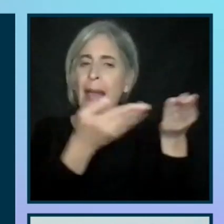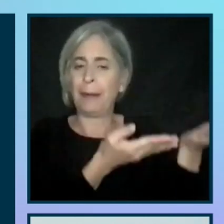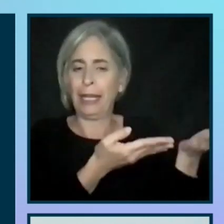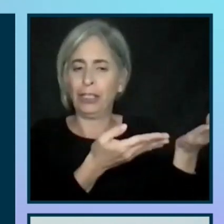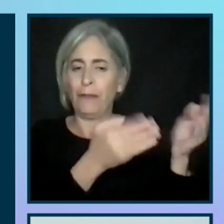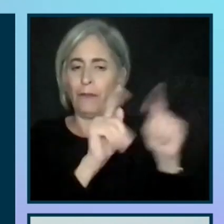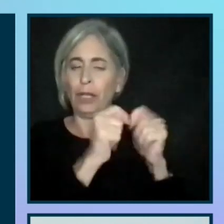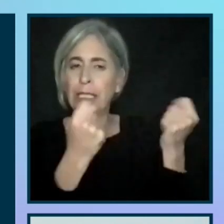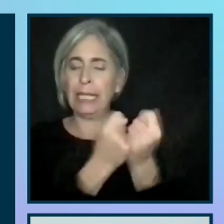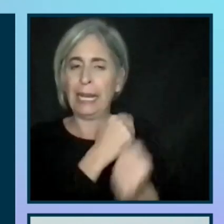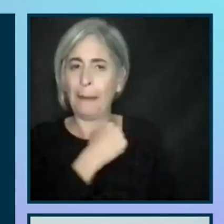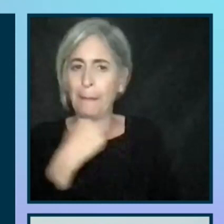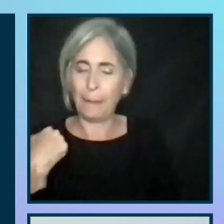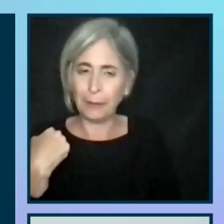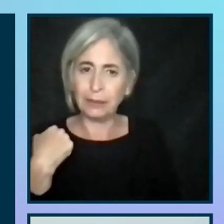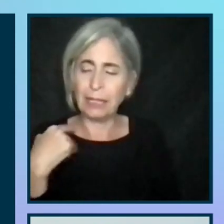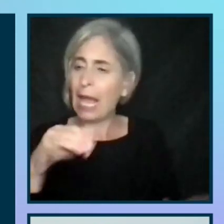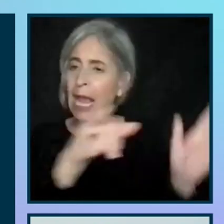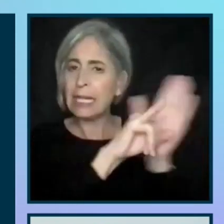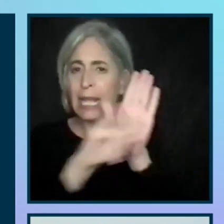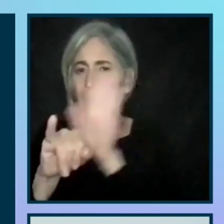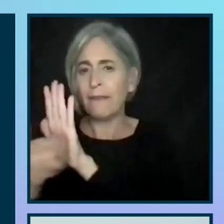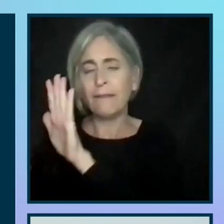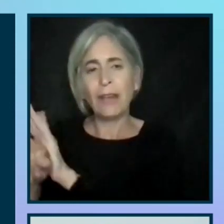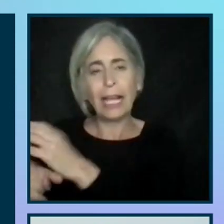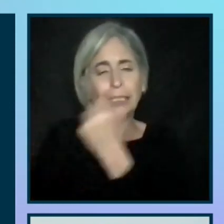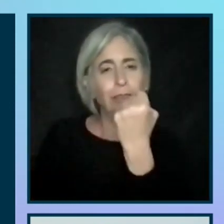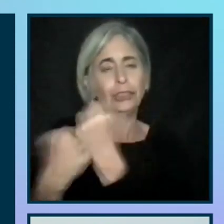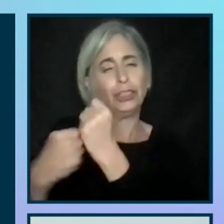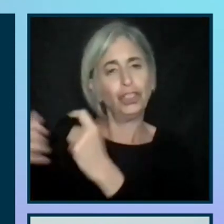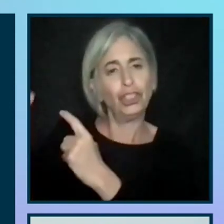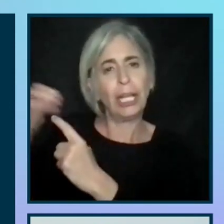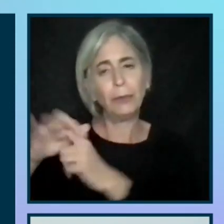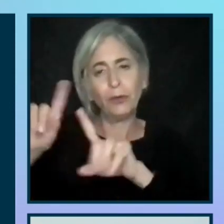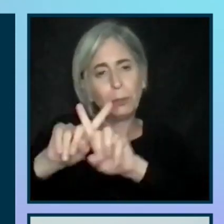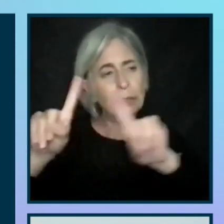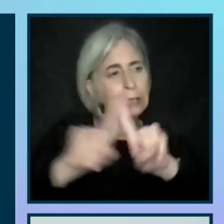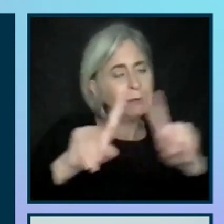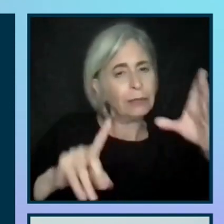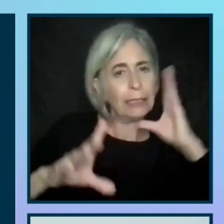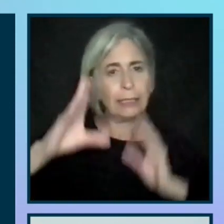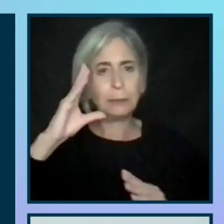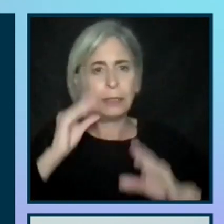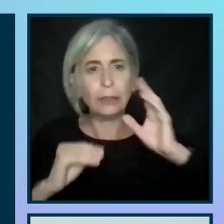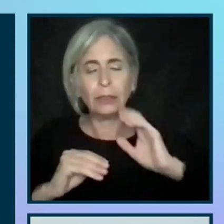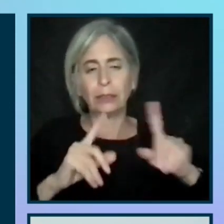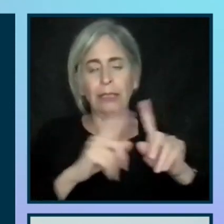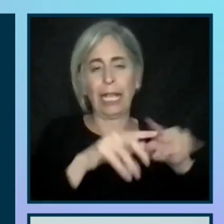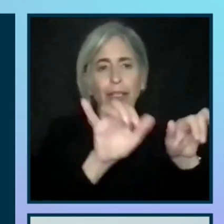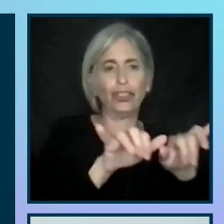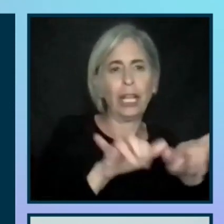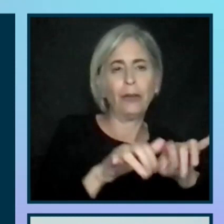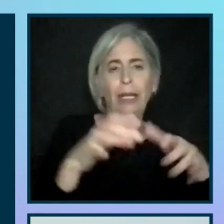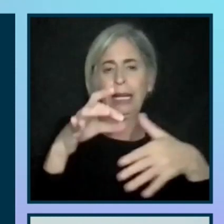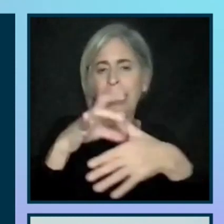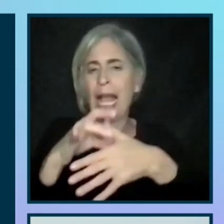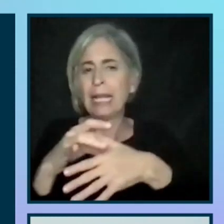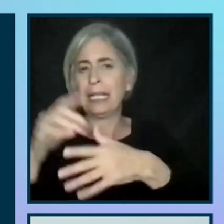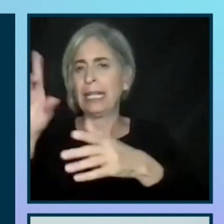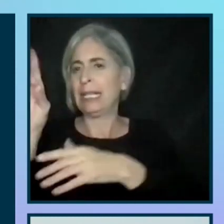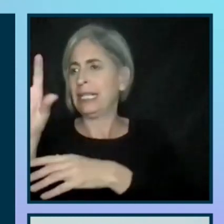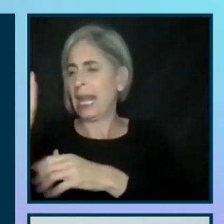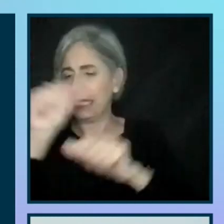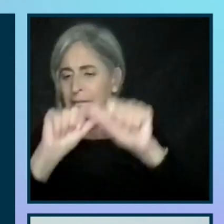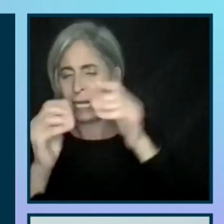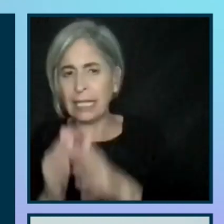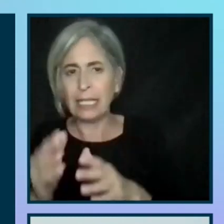Identify champions within your organization across different disciplines. Take design, engineering, content, data scientists,